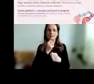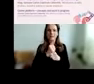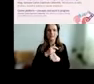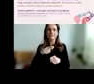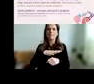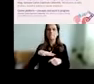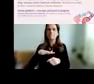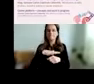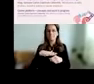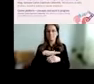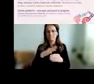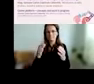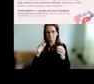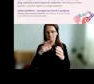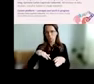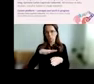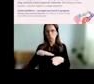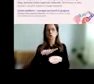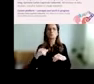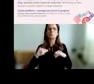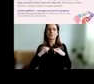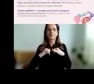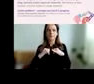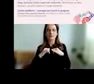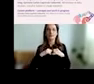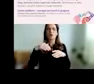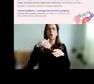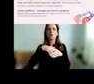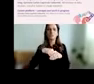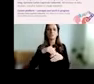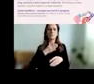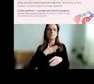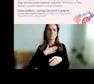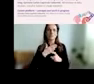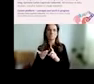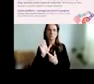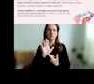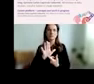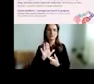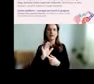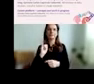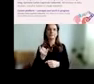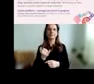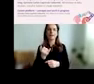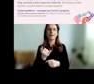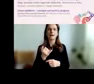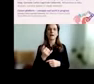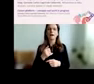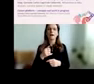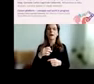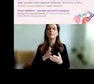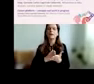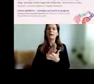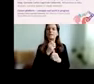about Career concert in Cisarevan. Platform today on Sevina the moja presentacija concepts. je kaje Ariana Plataforma,